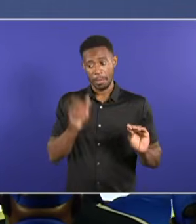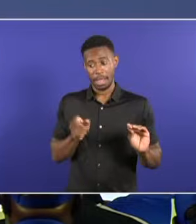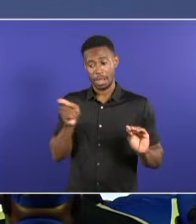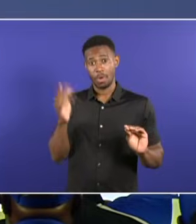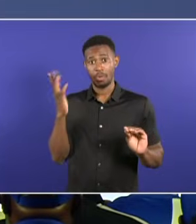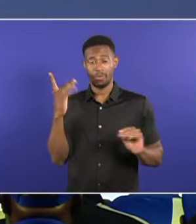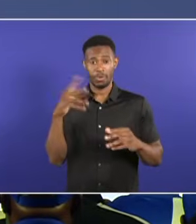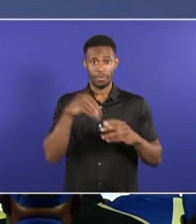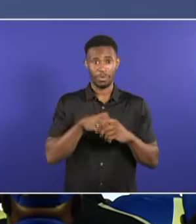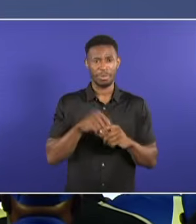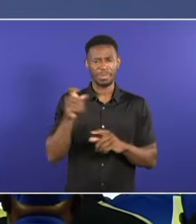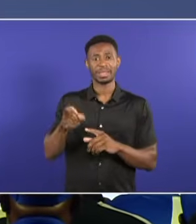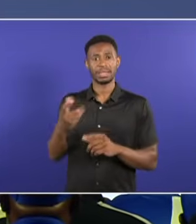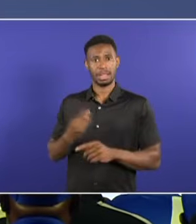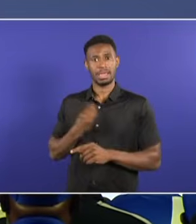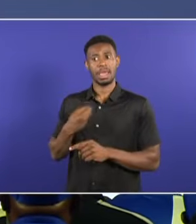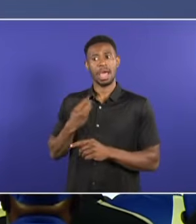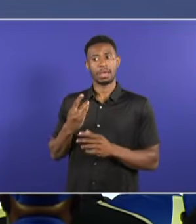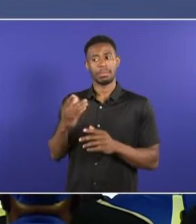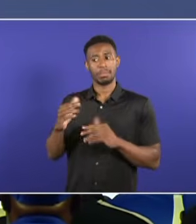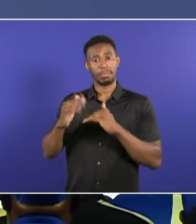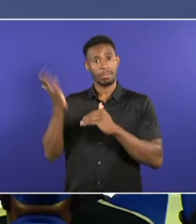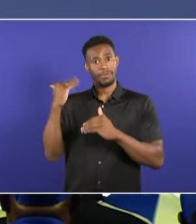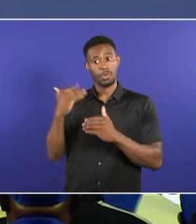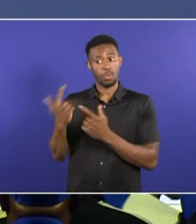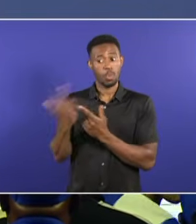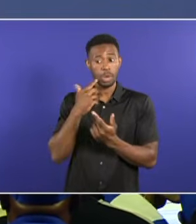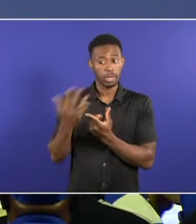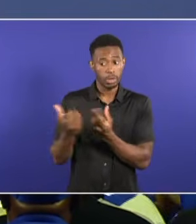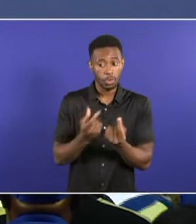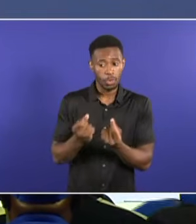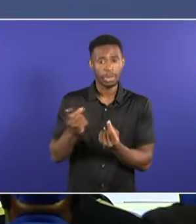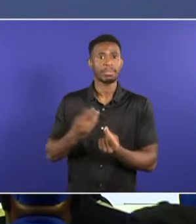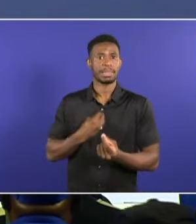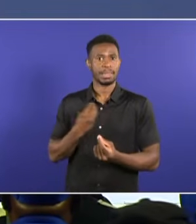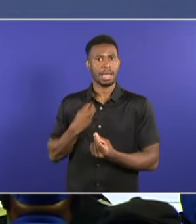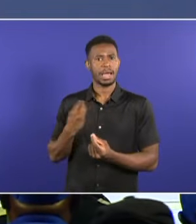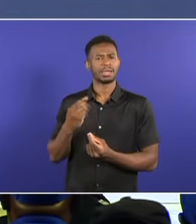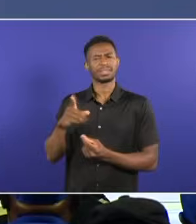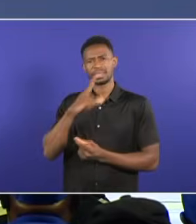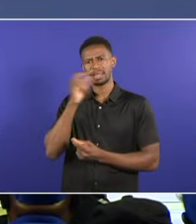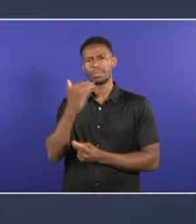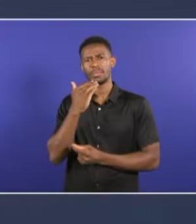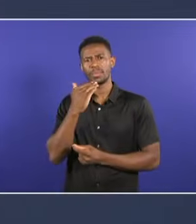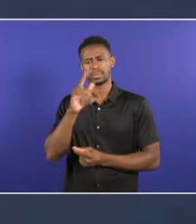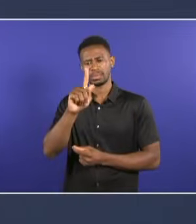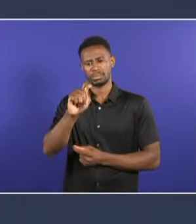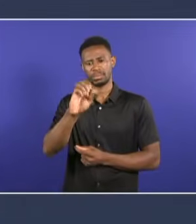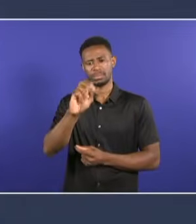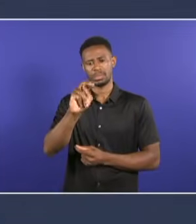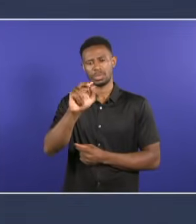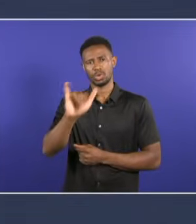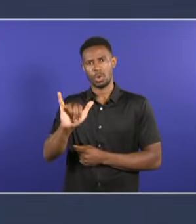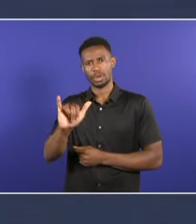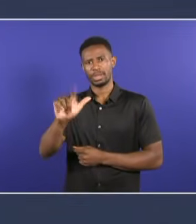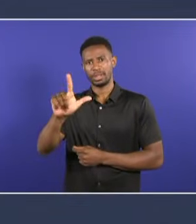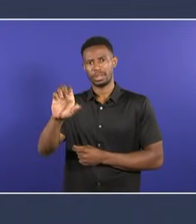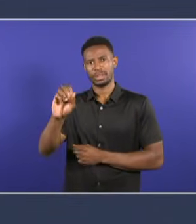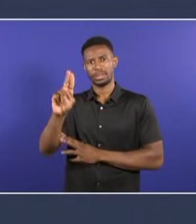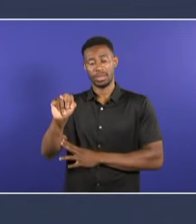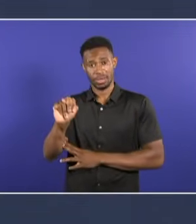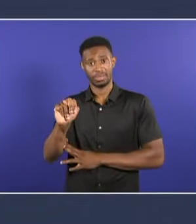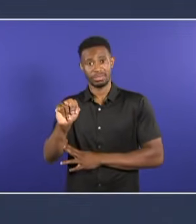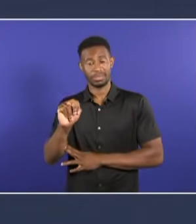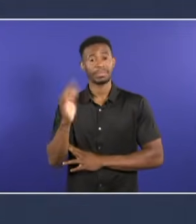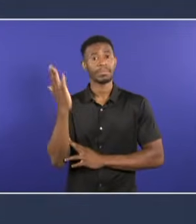now, was Tony Leon. Later, when he was the leader of our party, Tony took a party that just